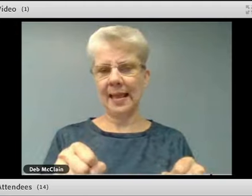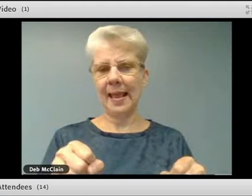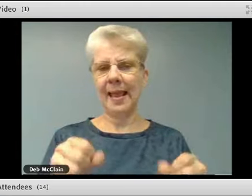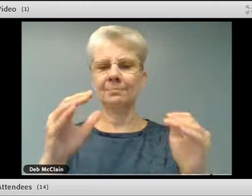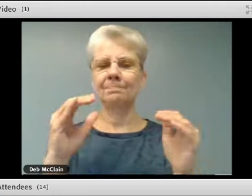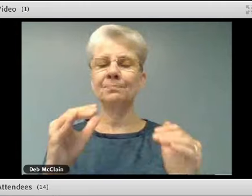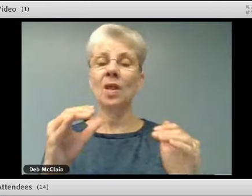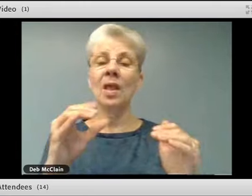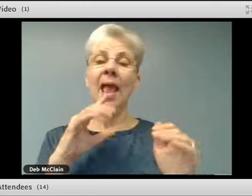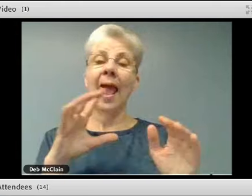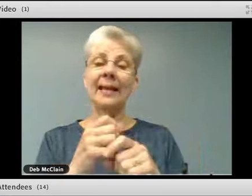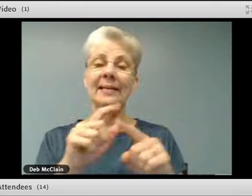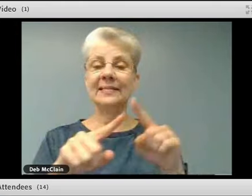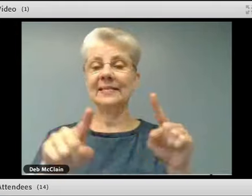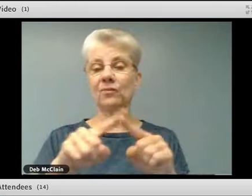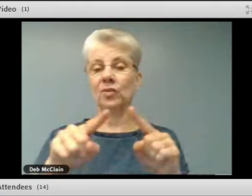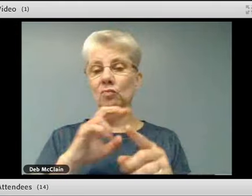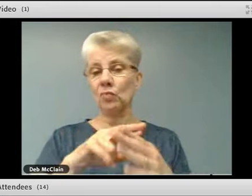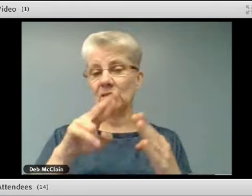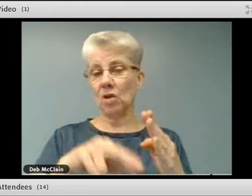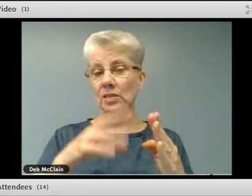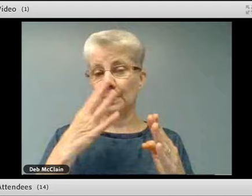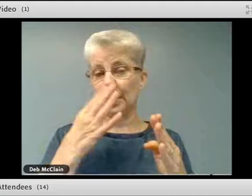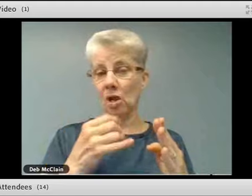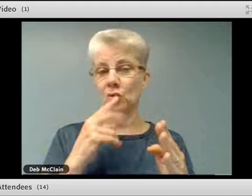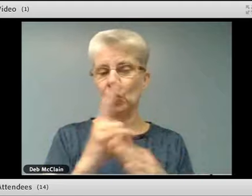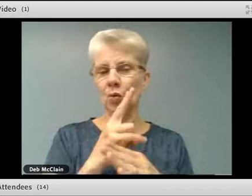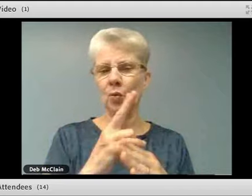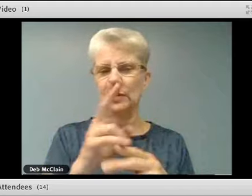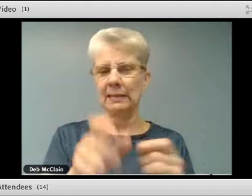and get different search results because you're using exact,